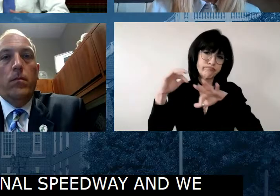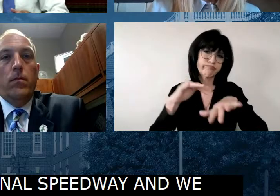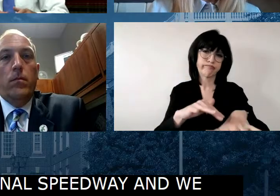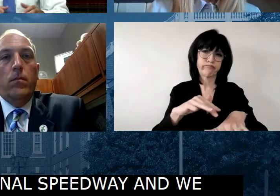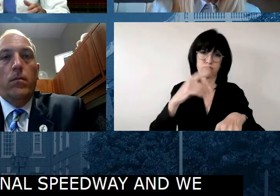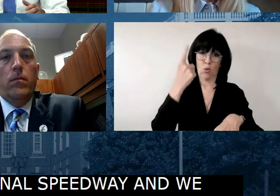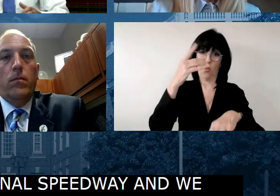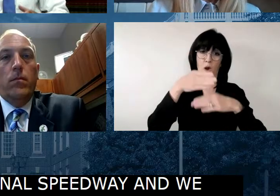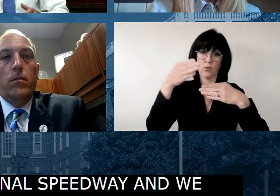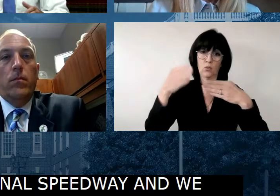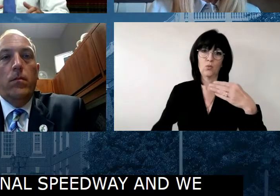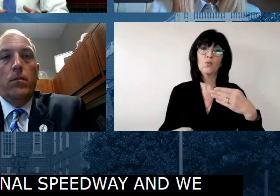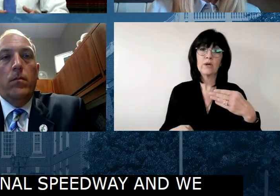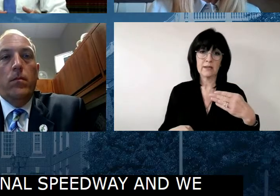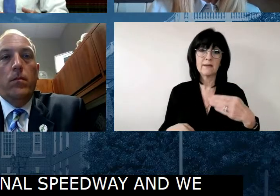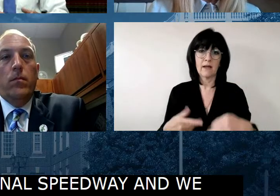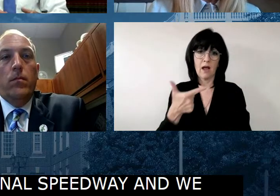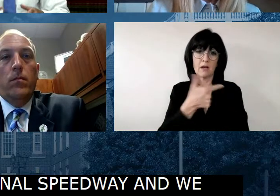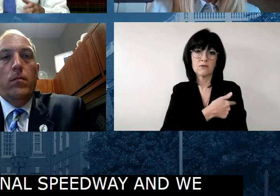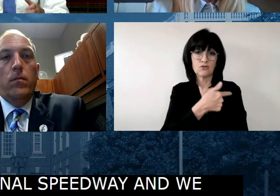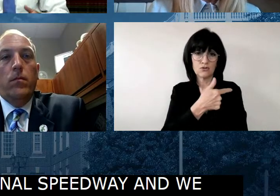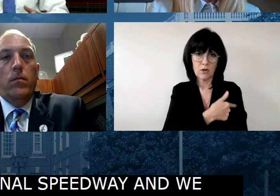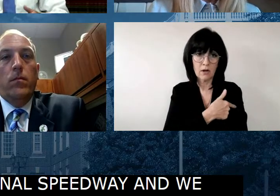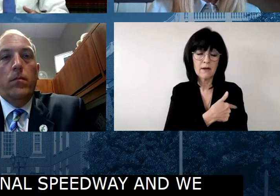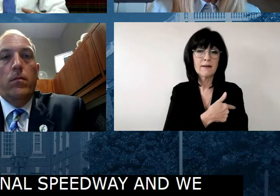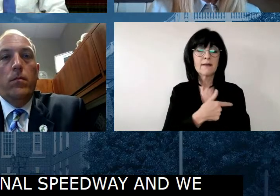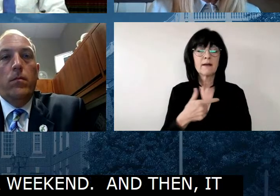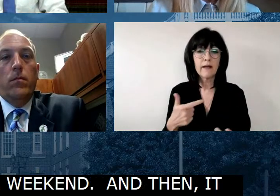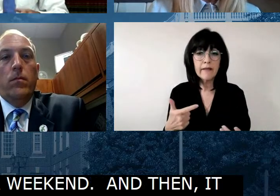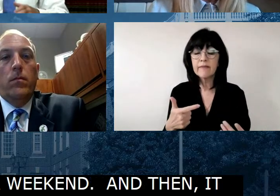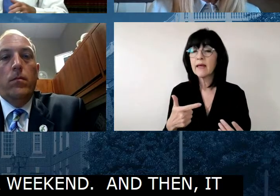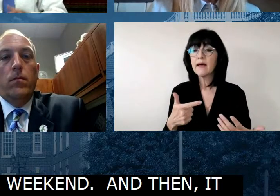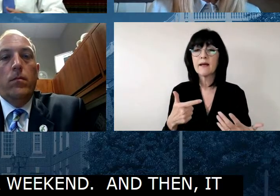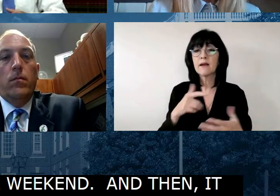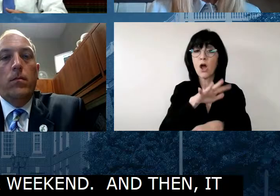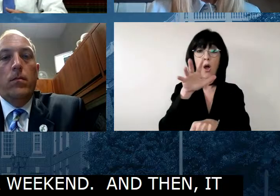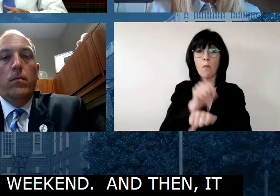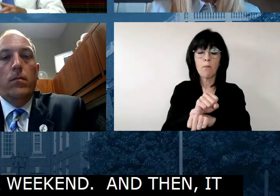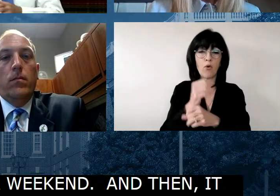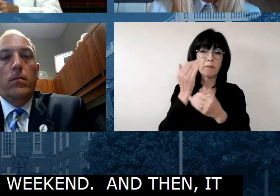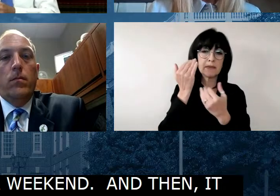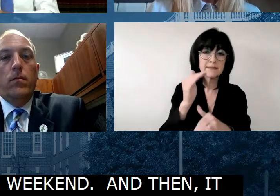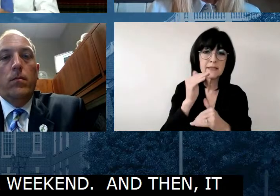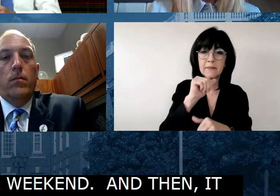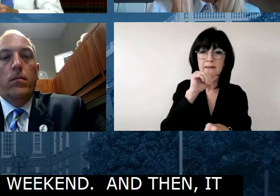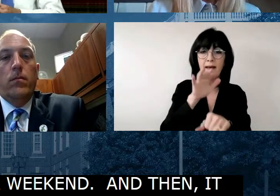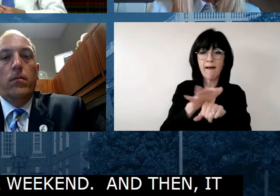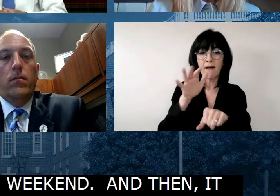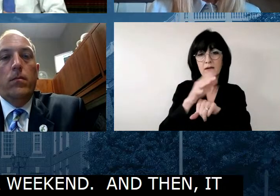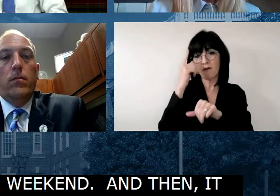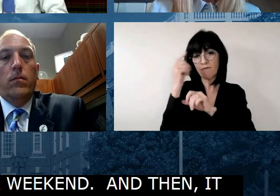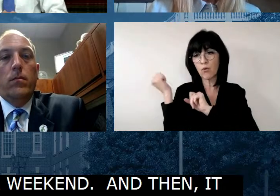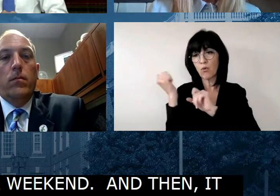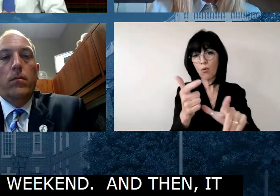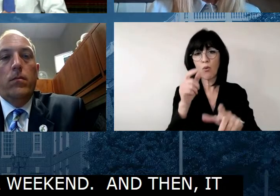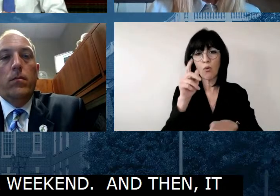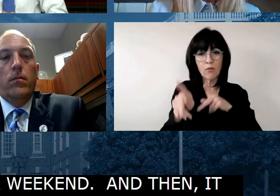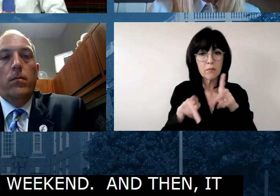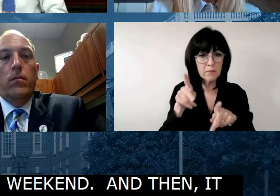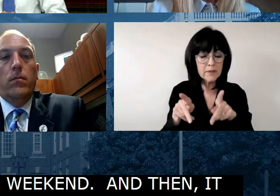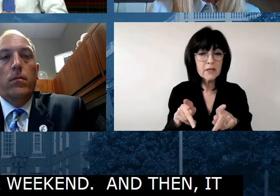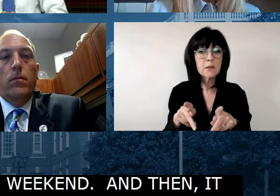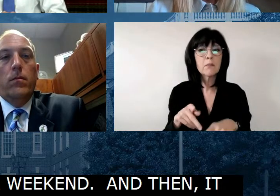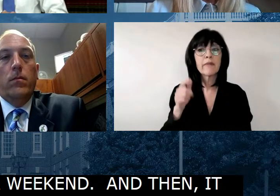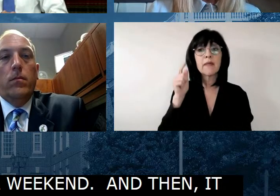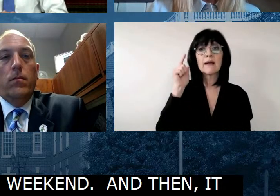you know, we had troubles providing enough appointments for everybody. Then we had trouble getting people to take some of the appointments.